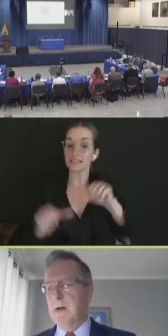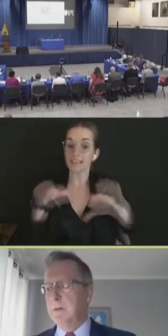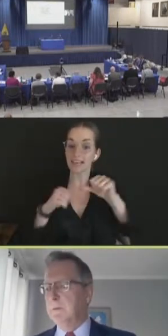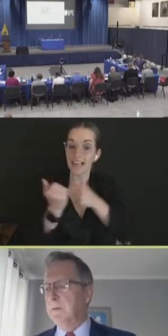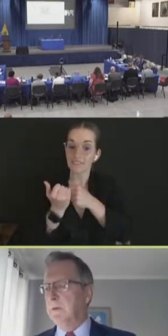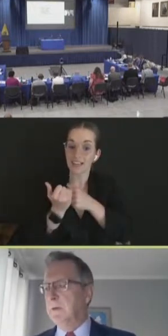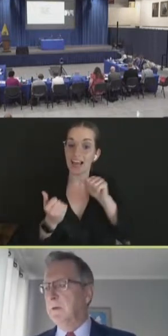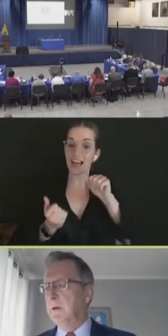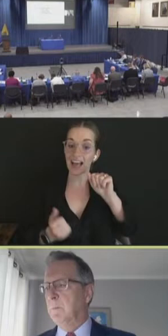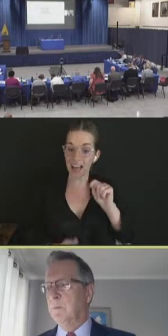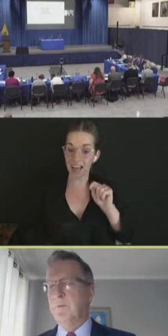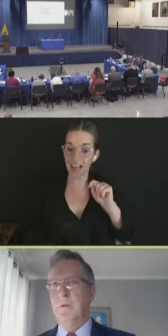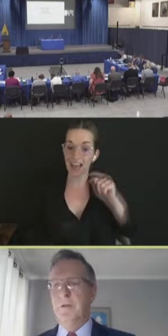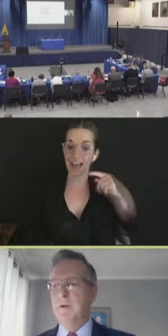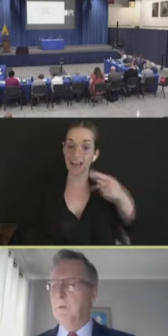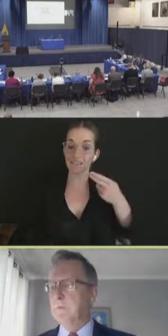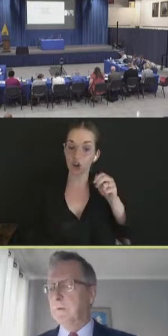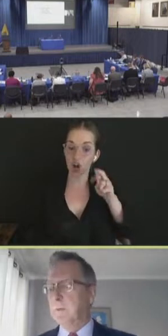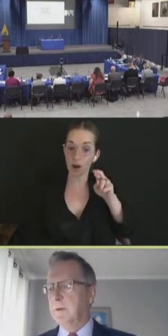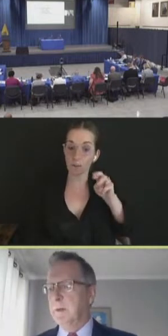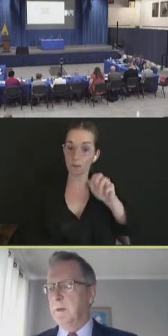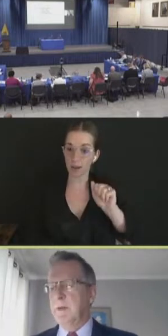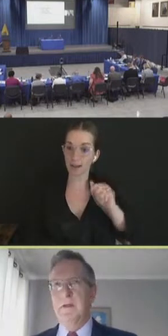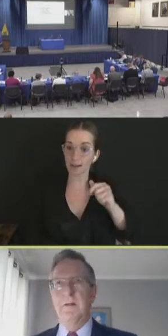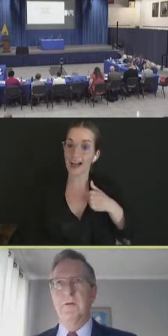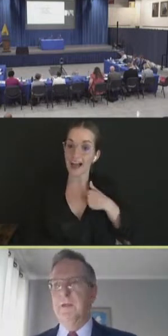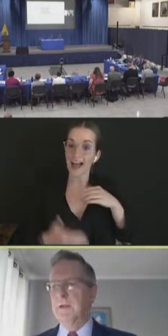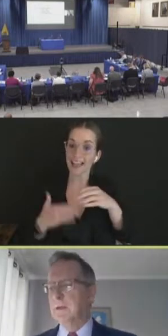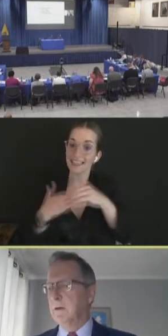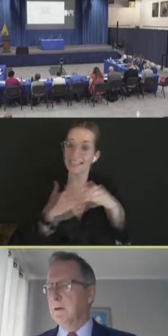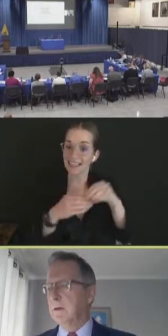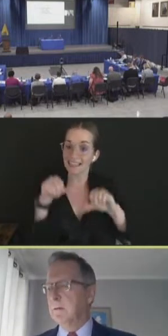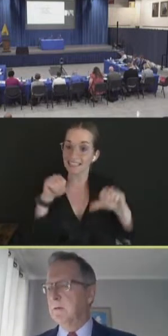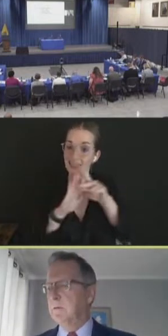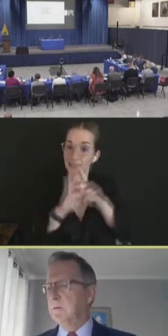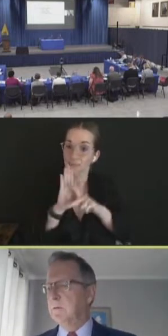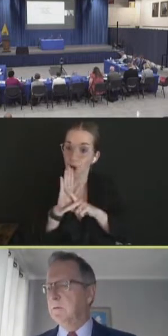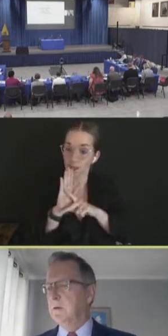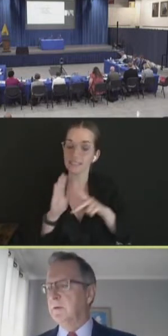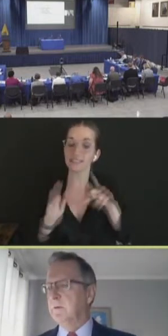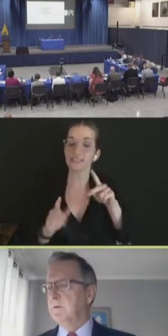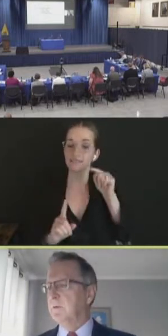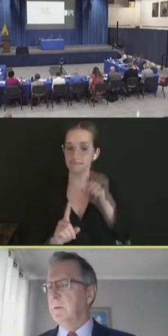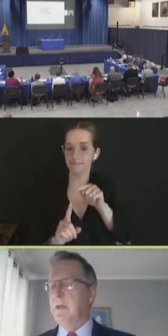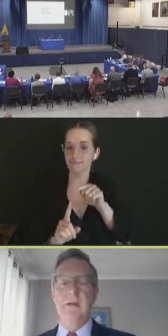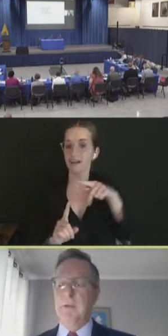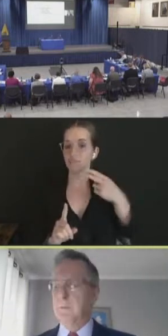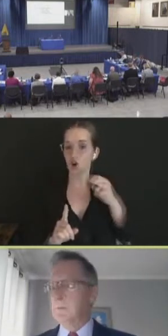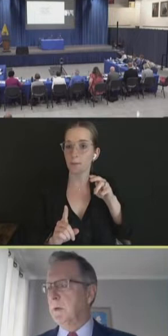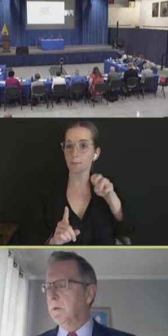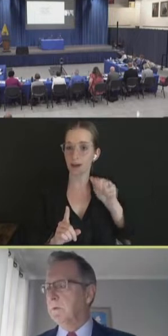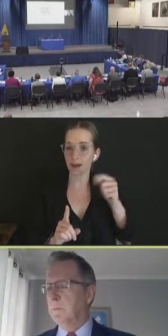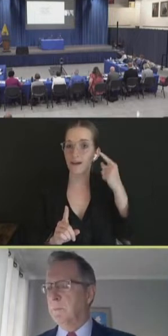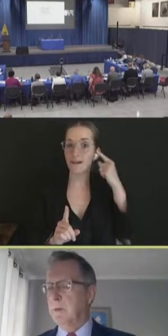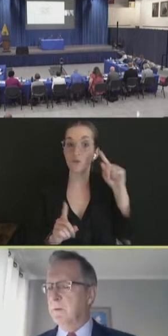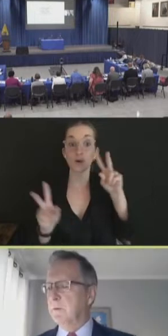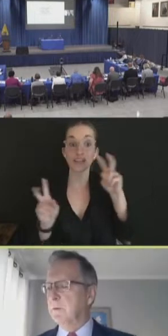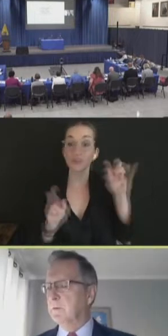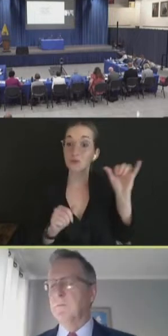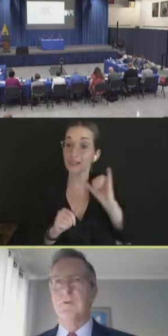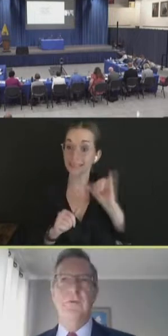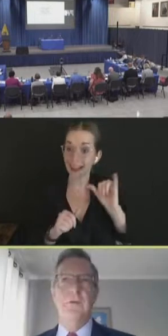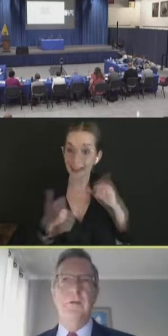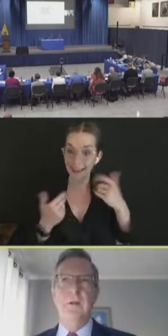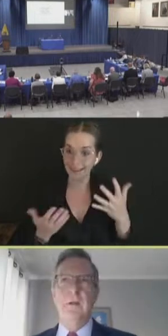science policy portfolio at Pharma, including issues such as pandemic response and